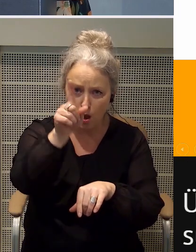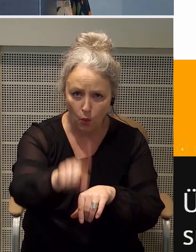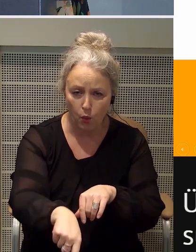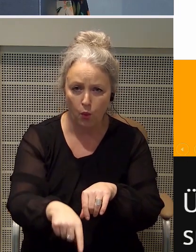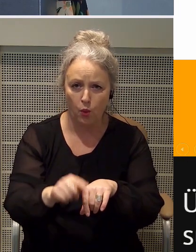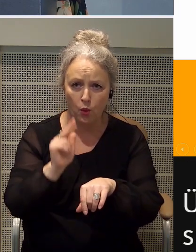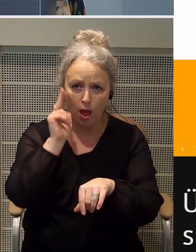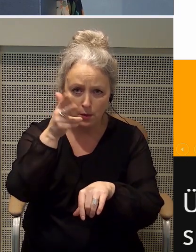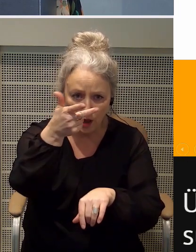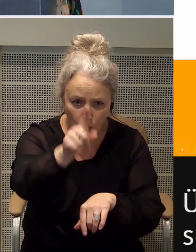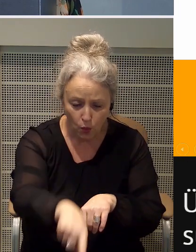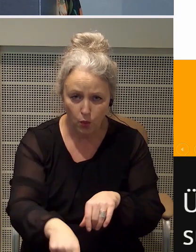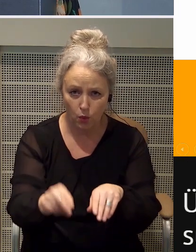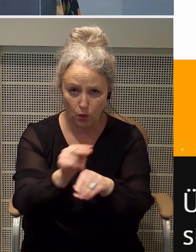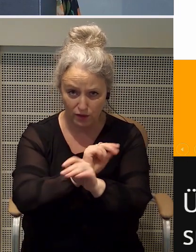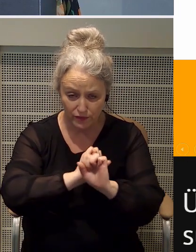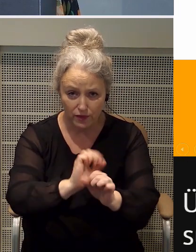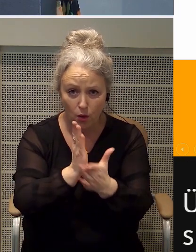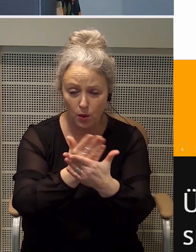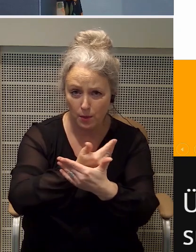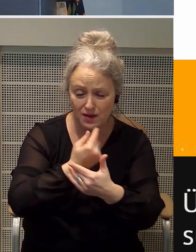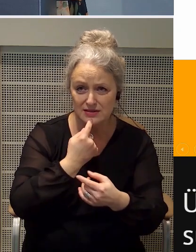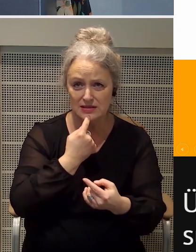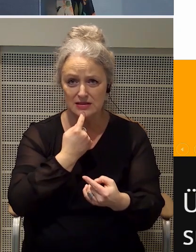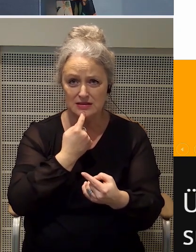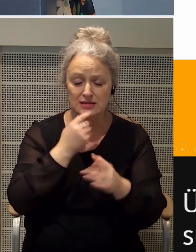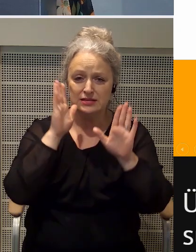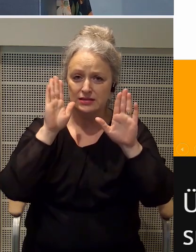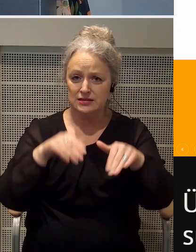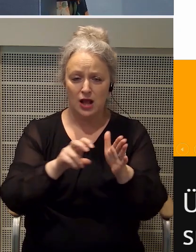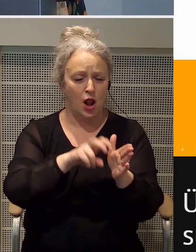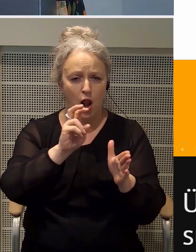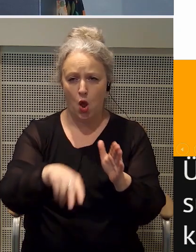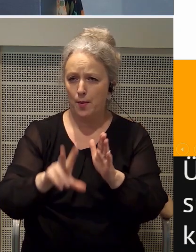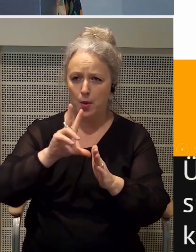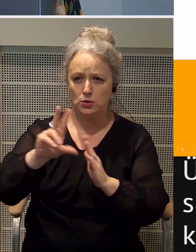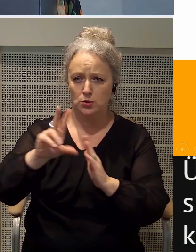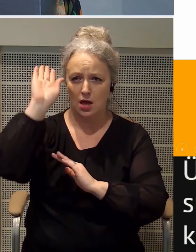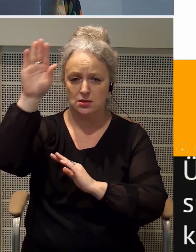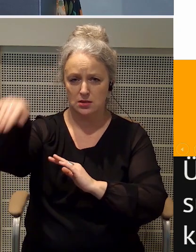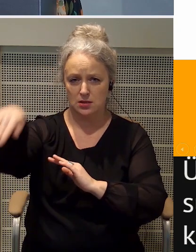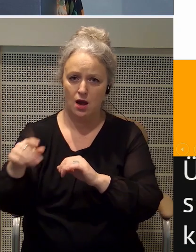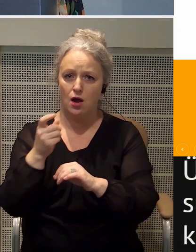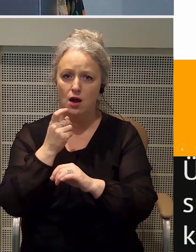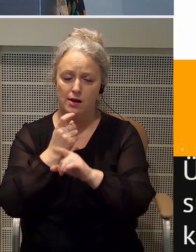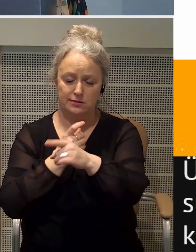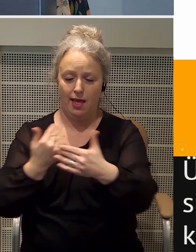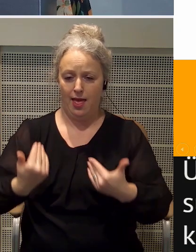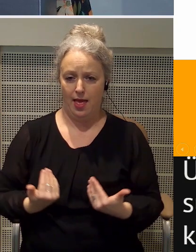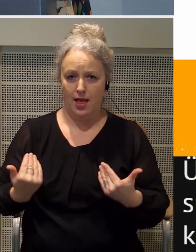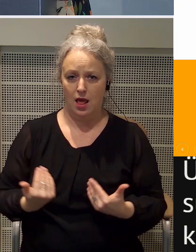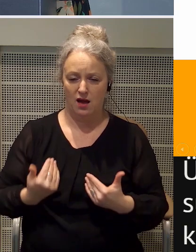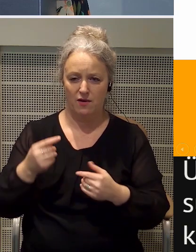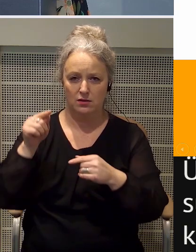not knowing if they would have the treatment assured